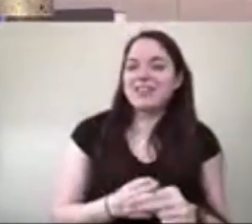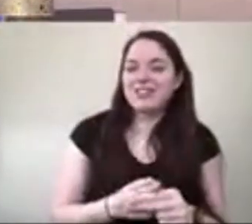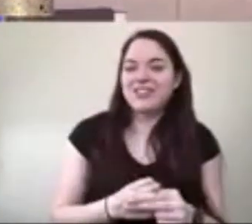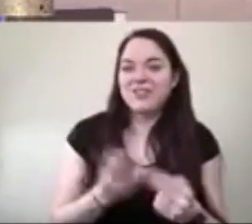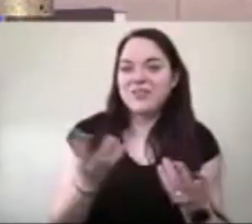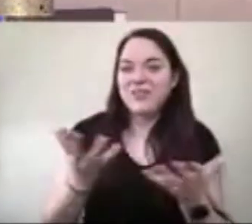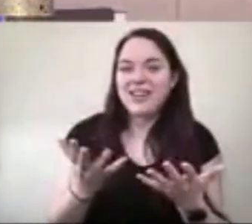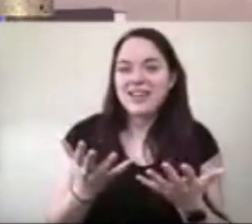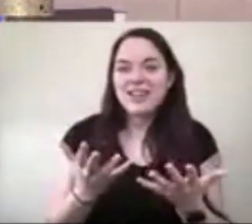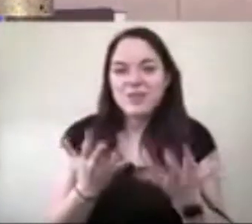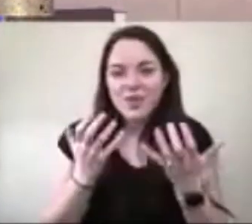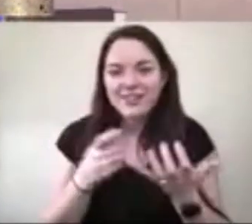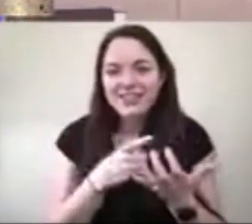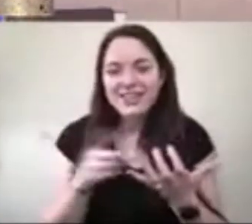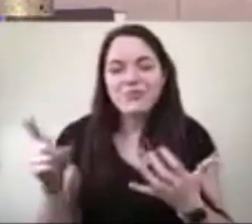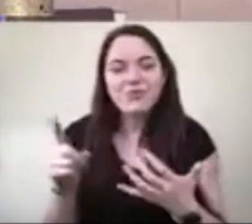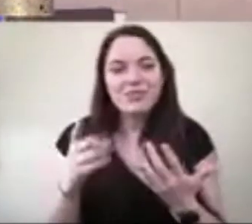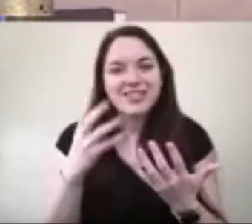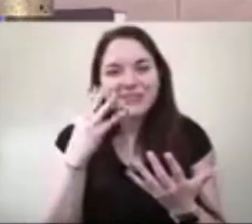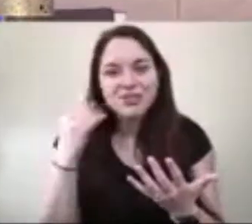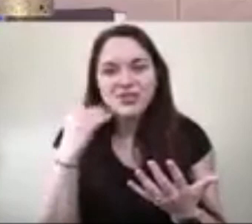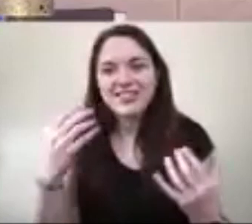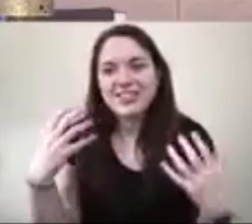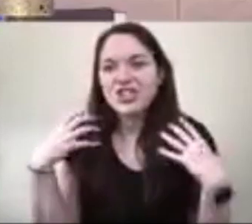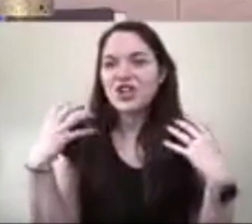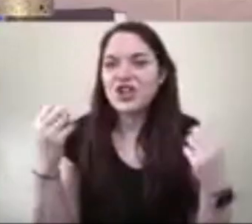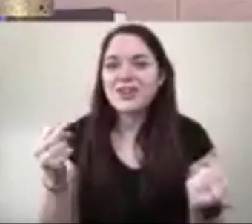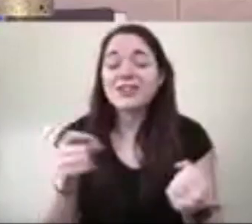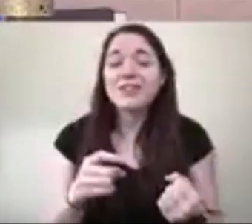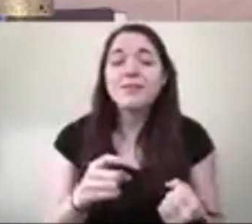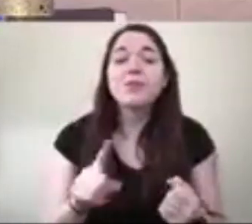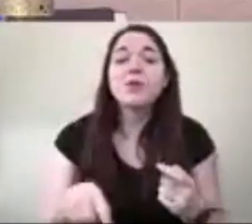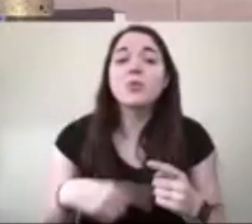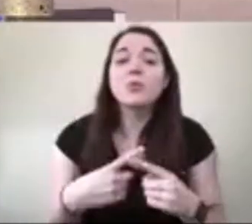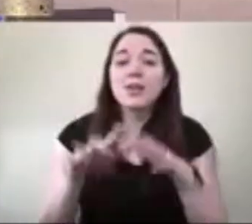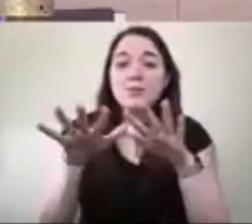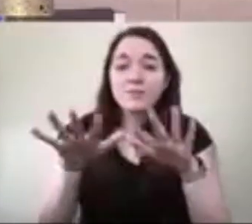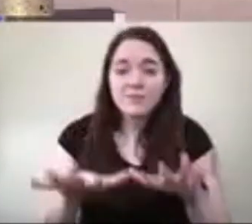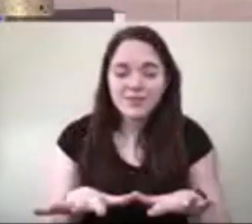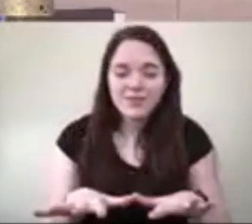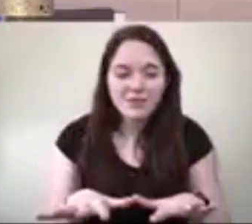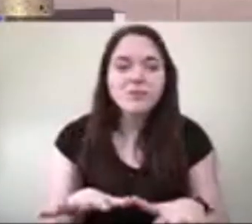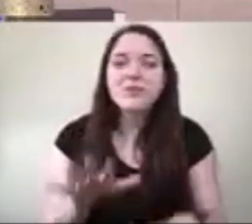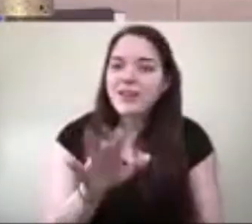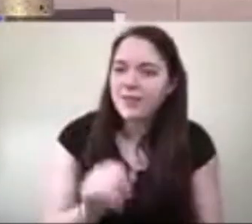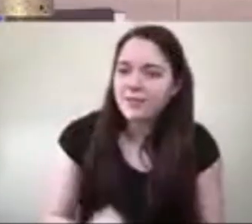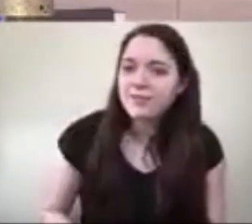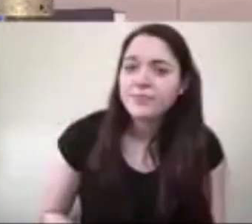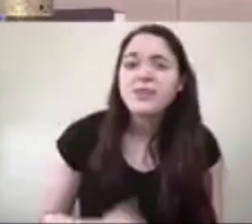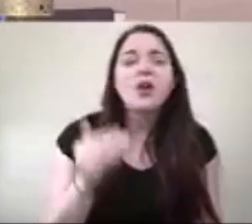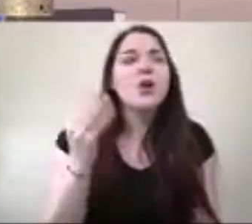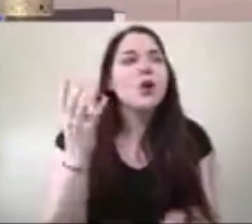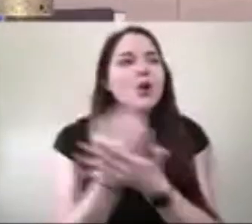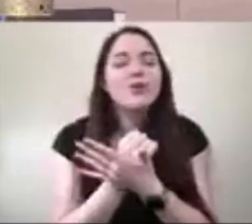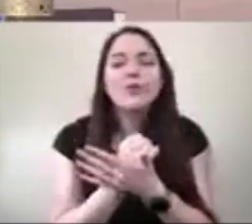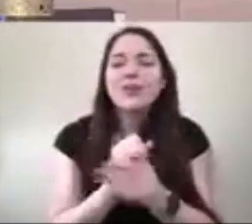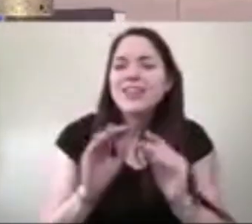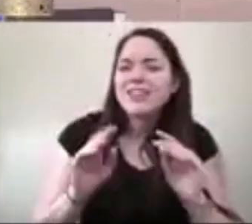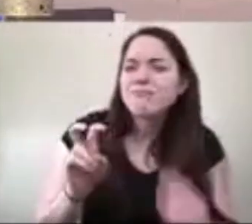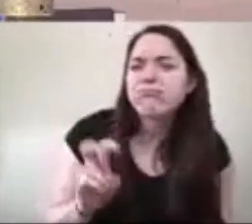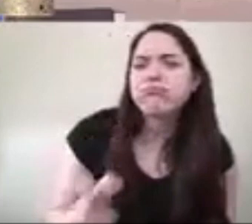courageous faith. Jesus says, go into all the nations and preach love and